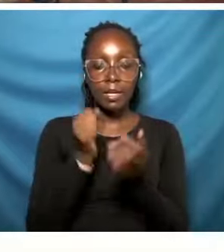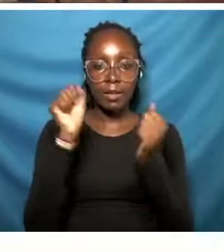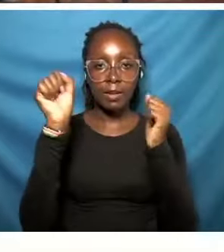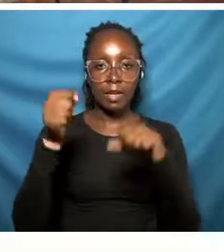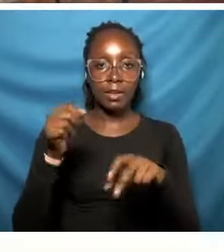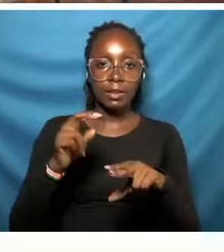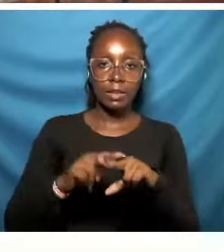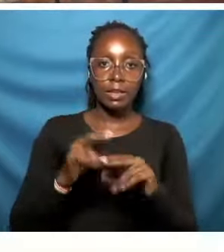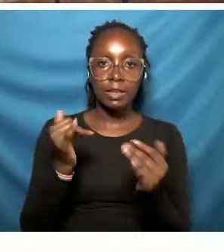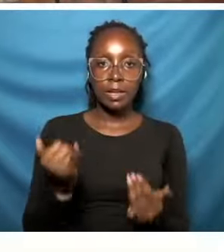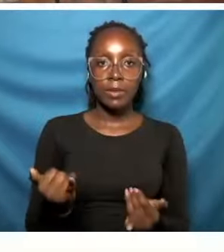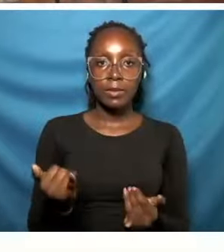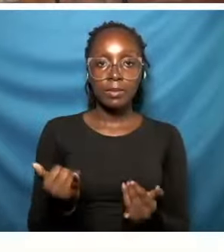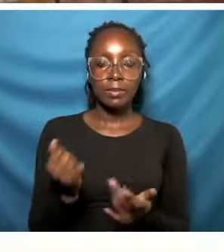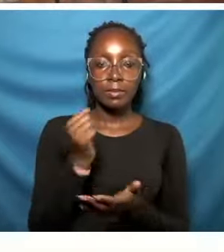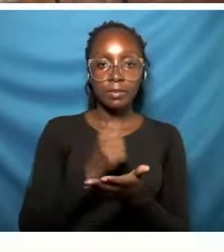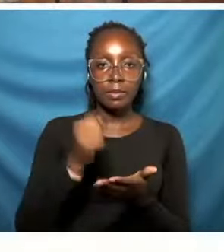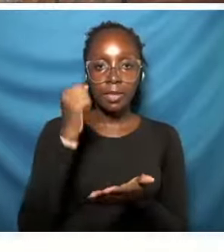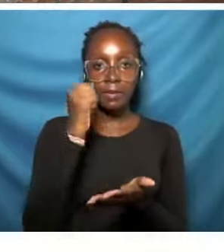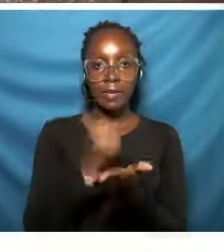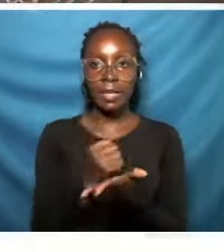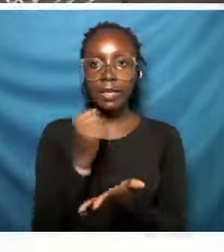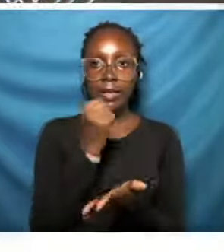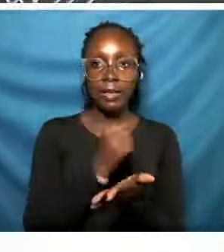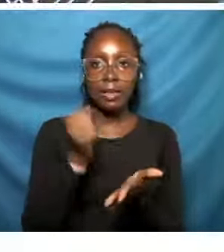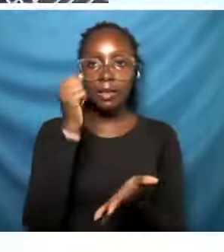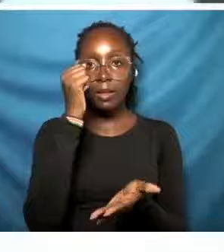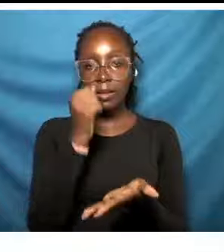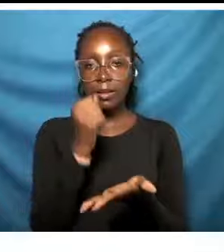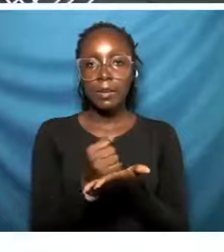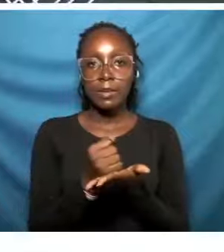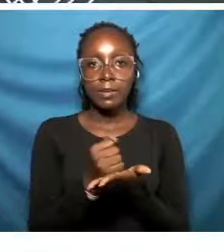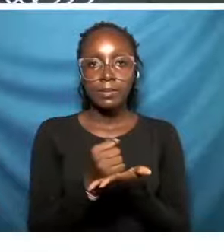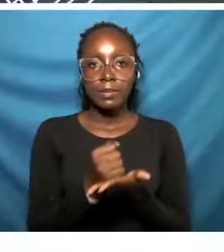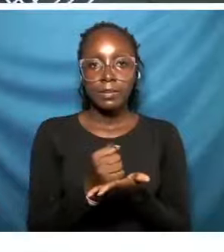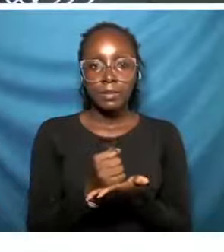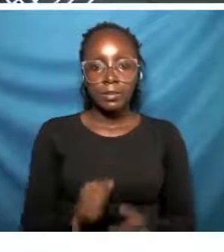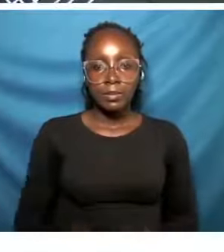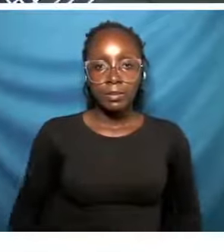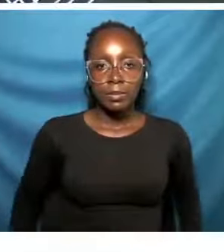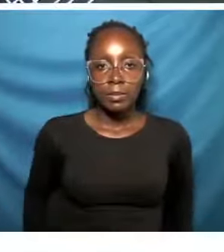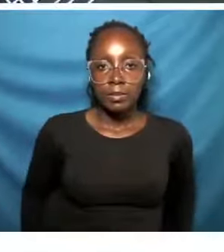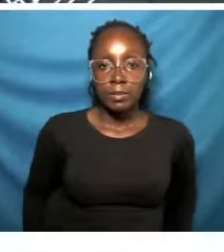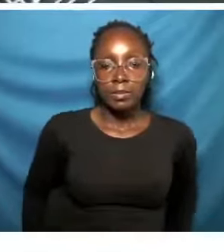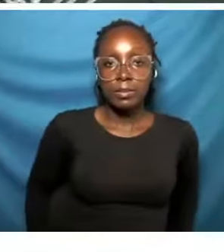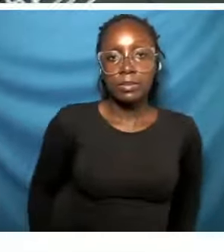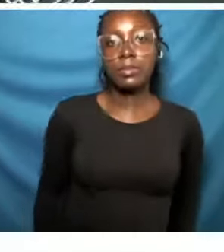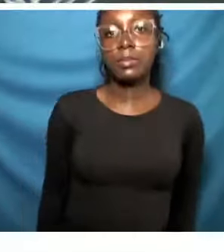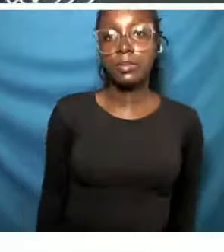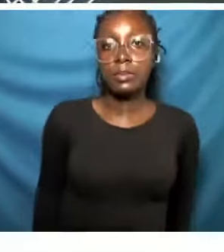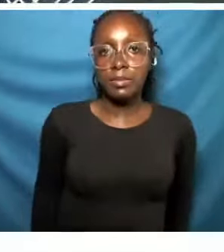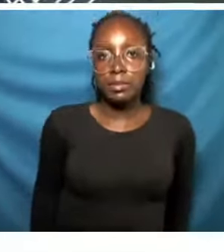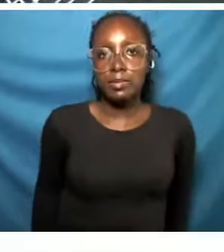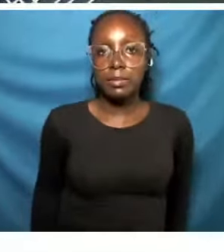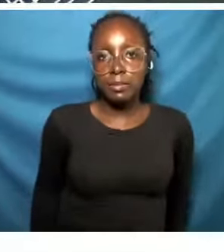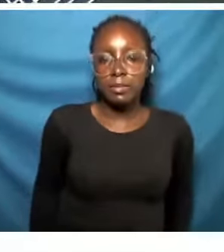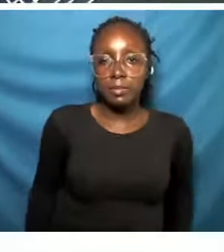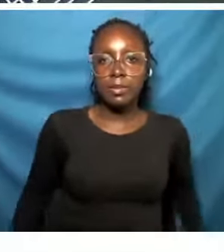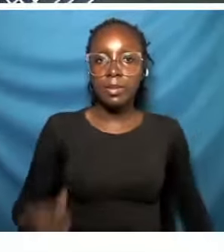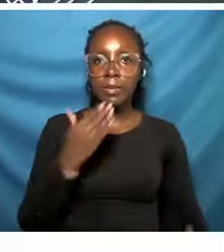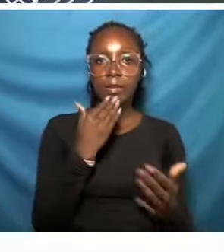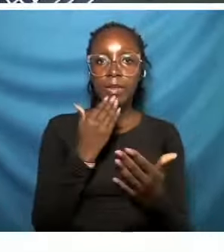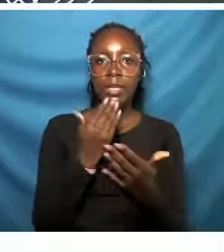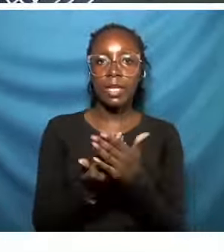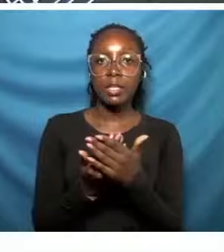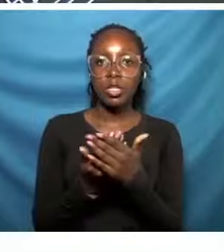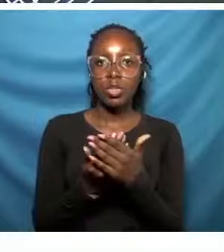seated. Amen and amen. Amen. Thank you, Iskalin and the team that have been leading us